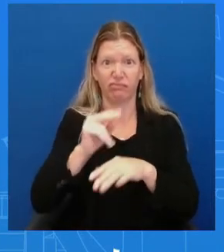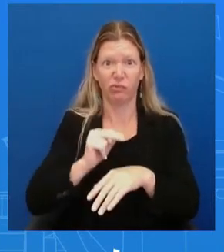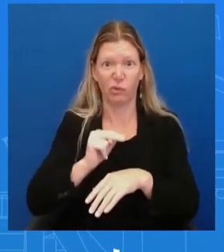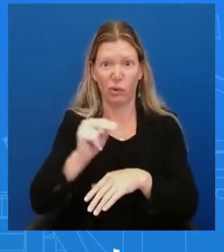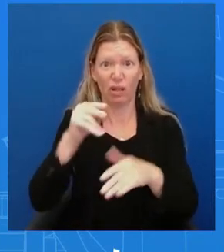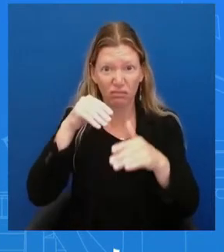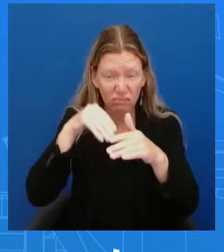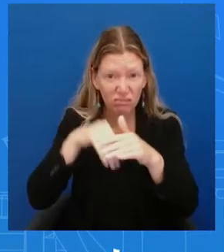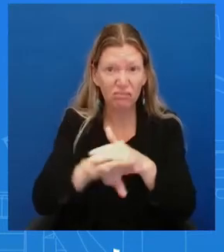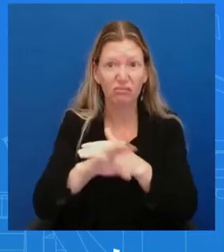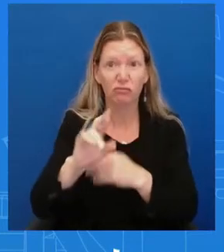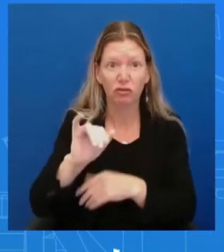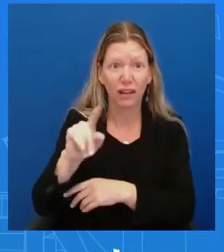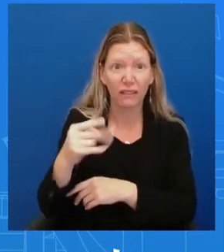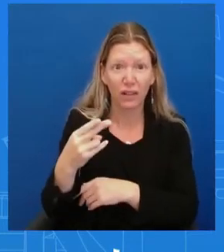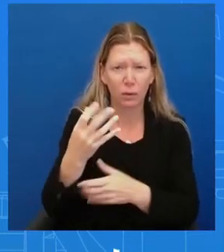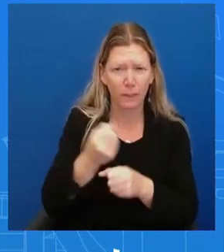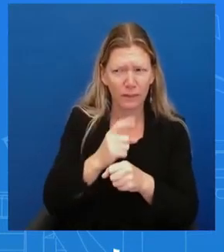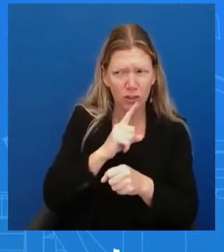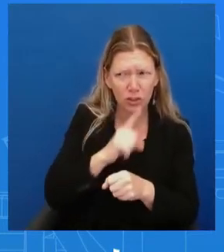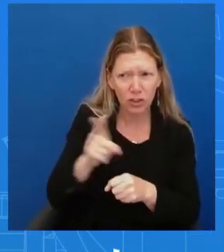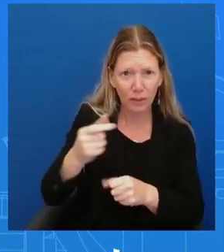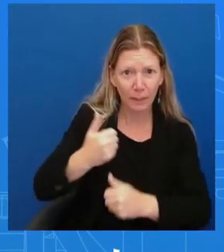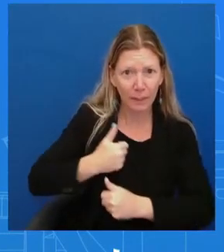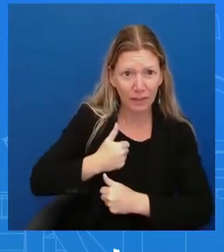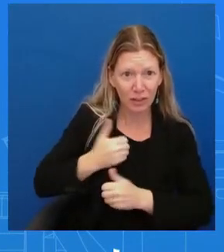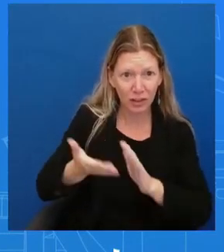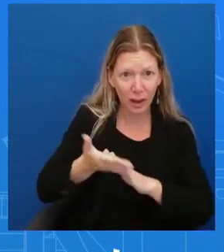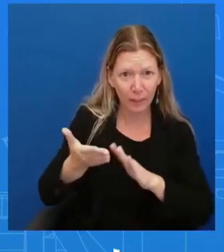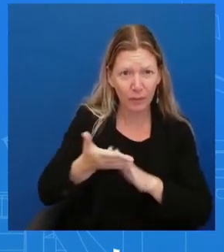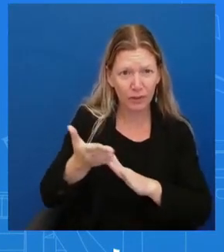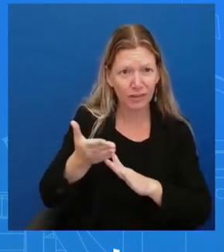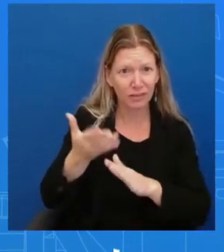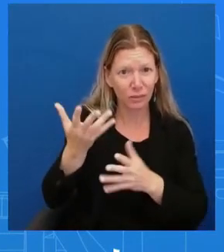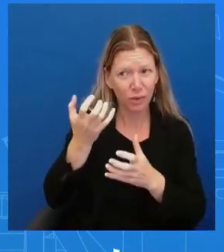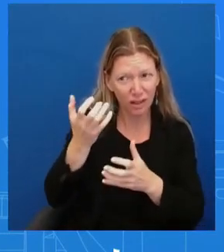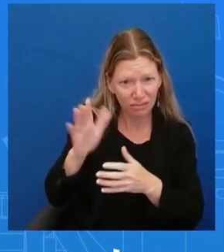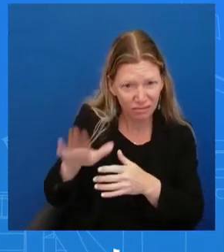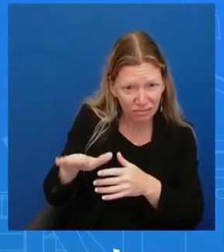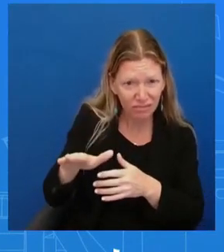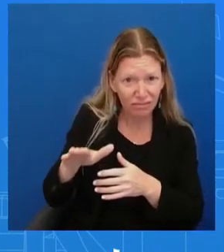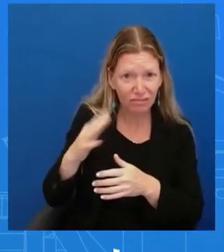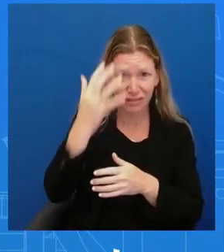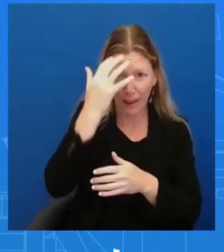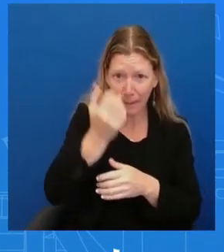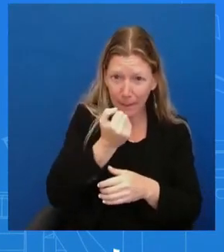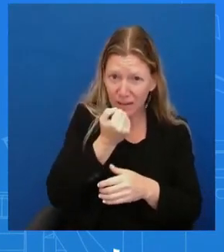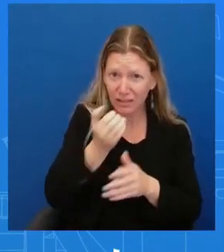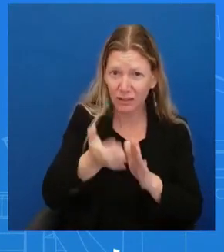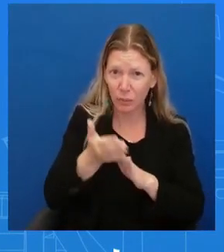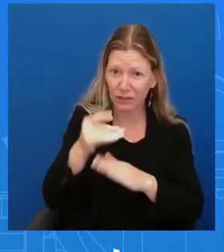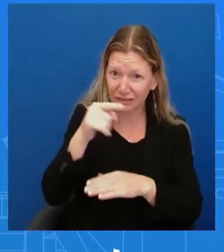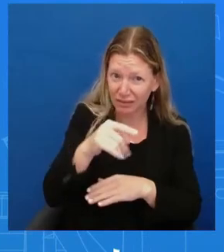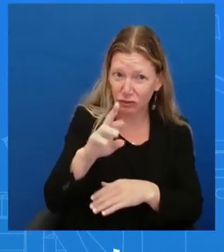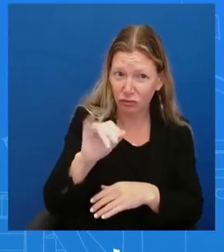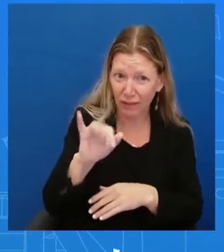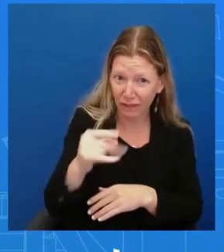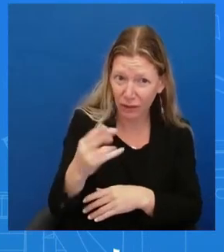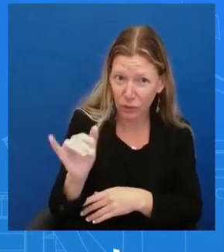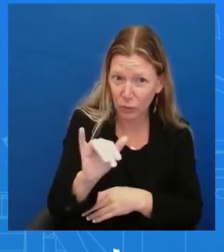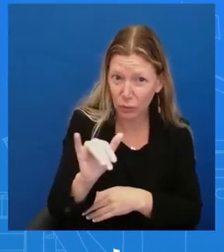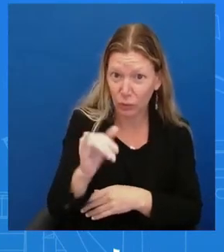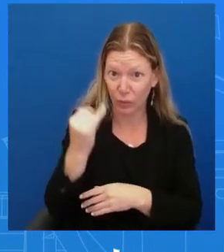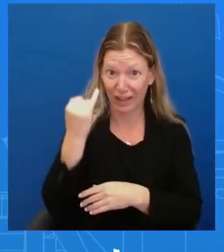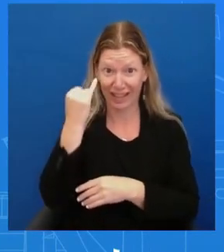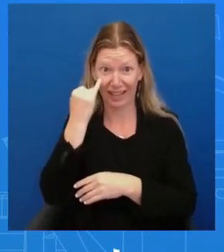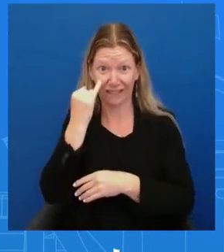know that there are Hamas operators in Rafah as well. But if they're going to move forward with a military operations, we have to